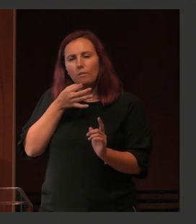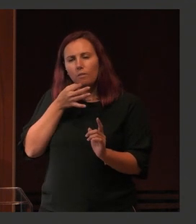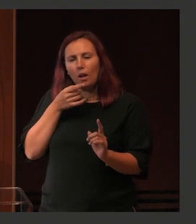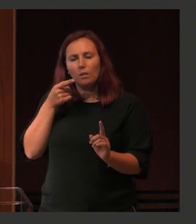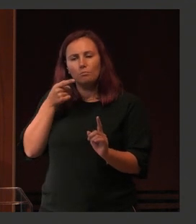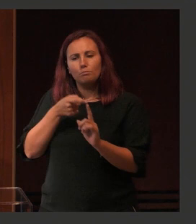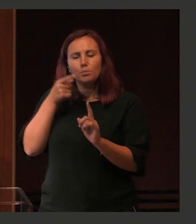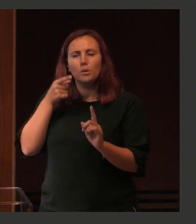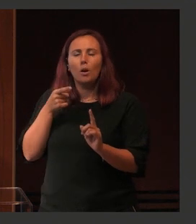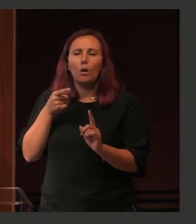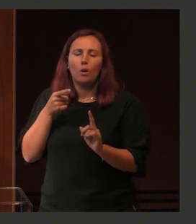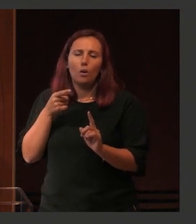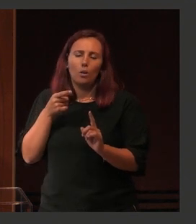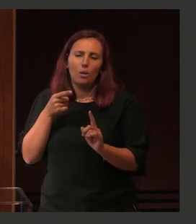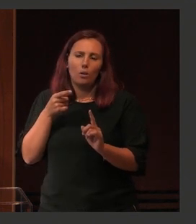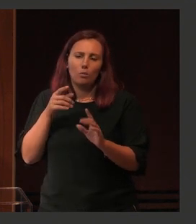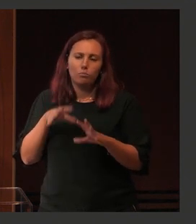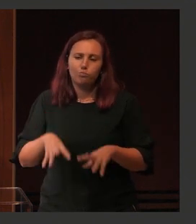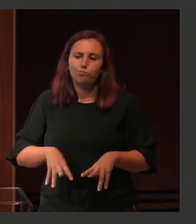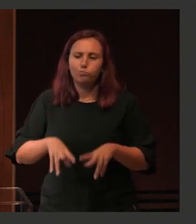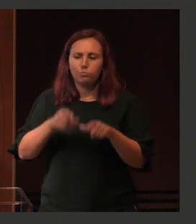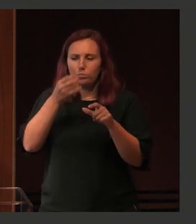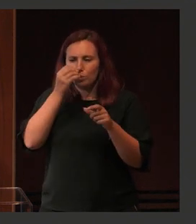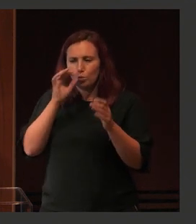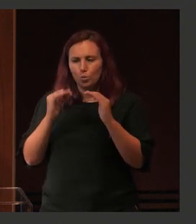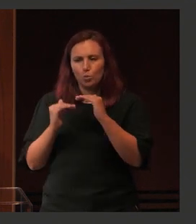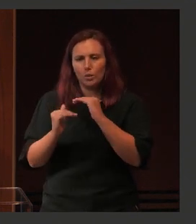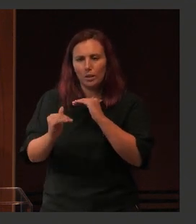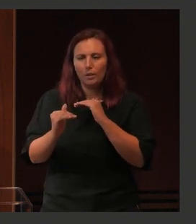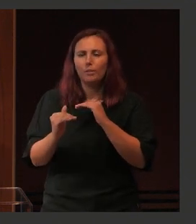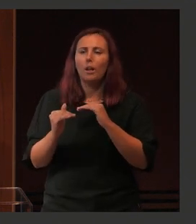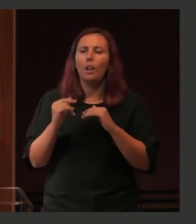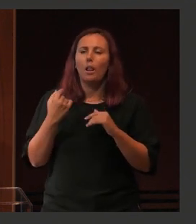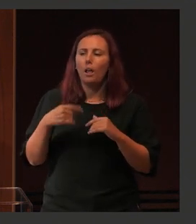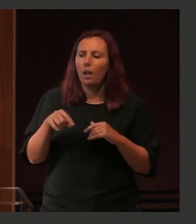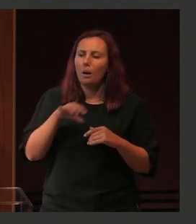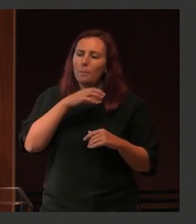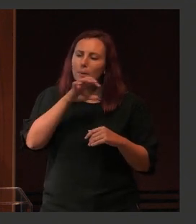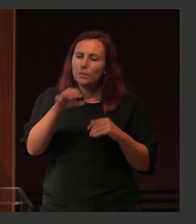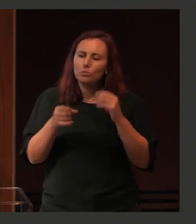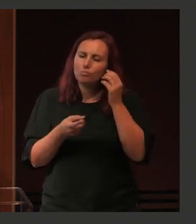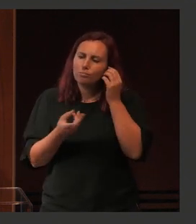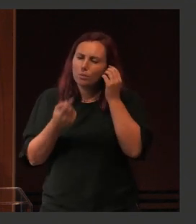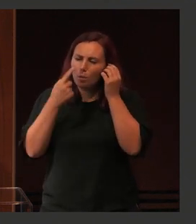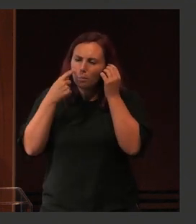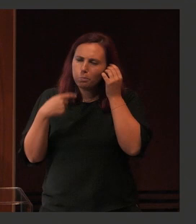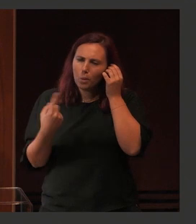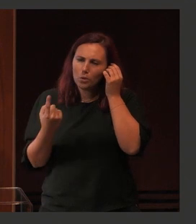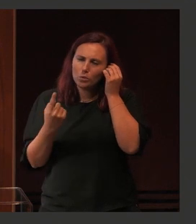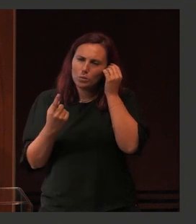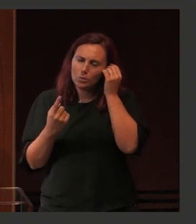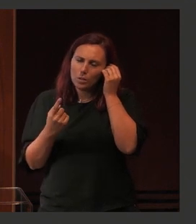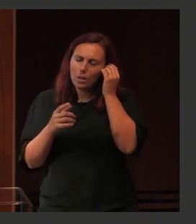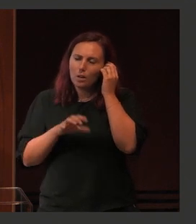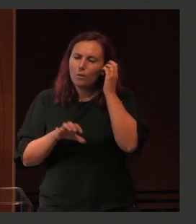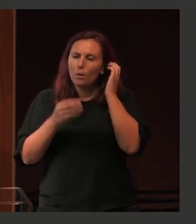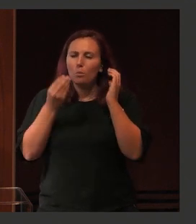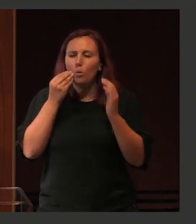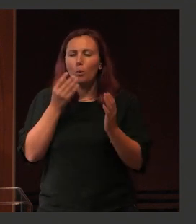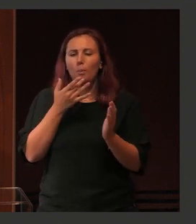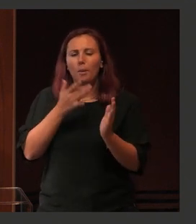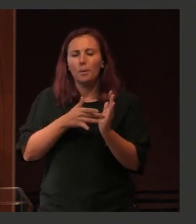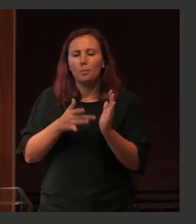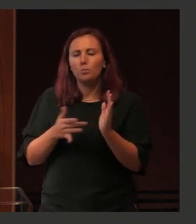there is a part, and several countries show how school libraries can present